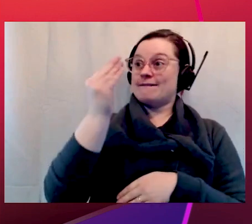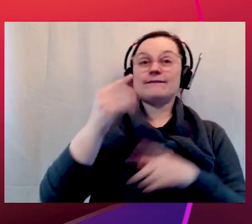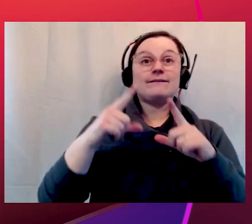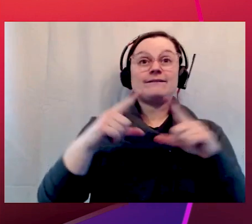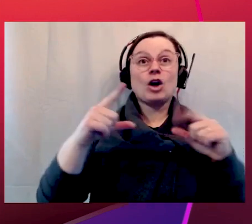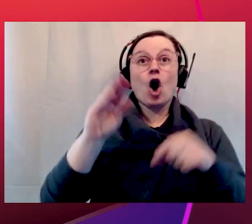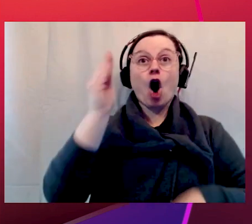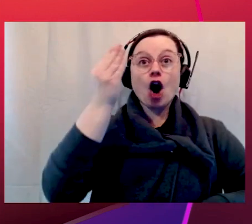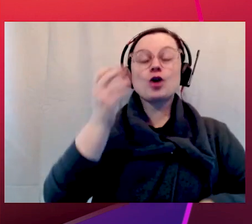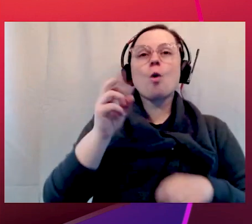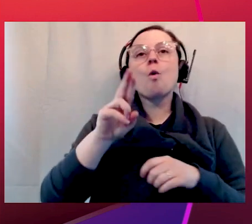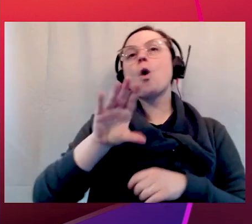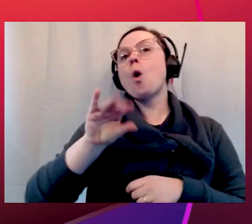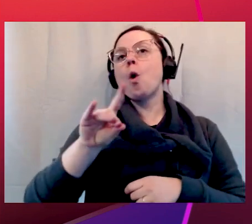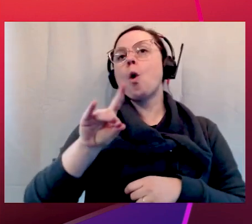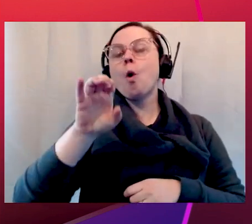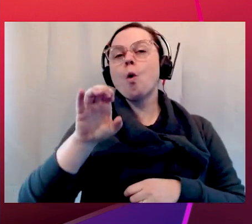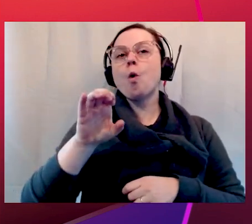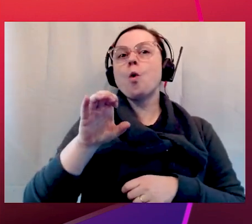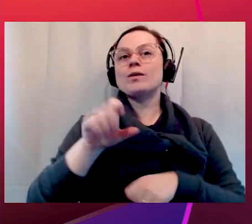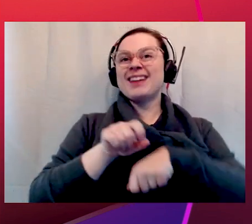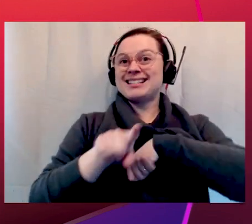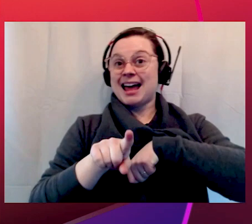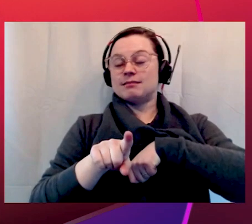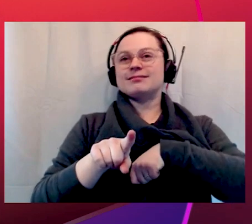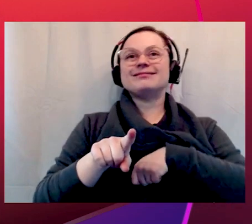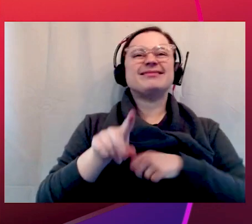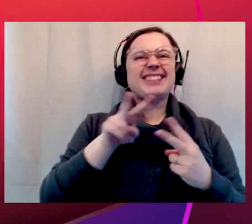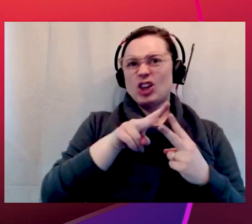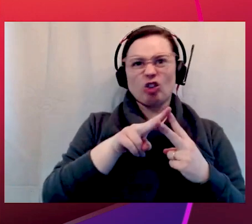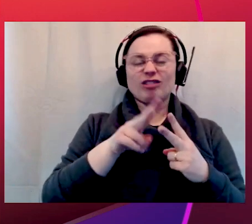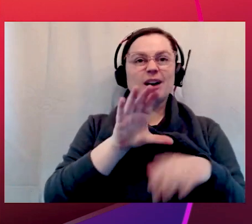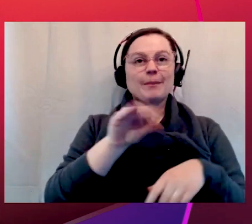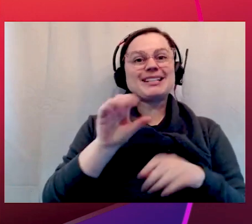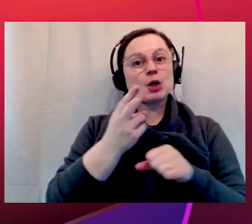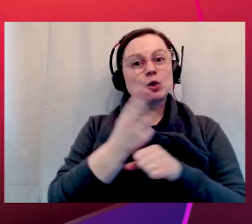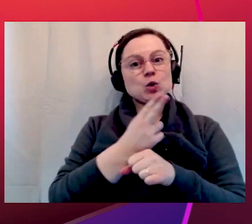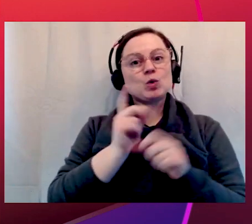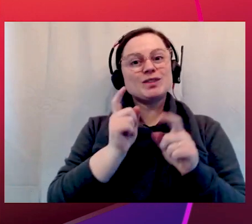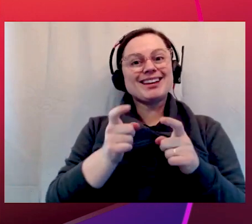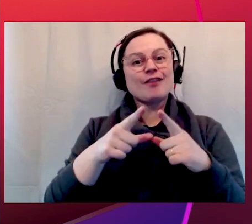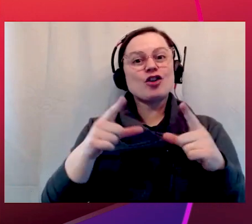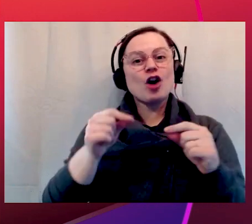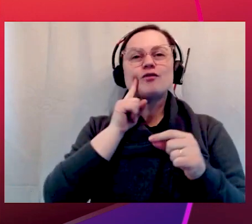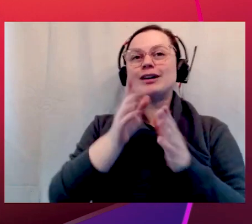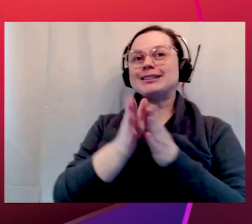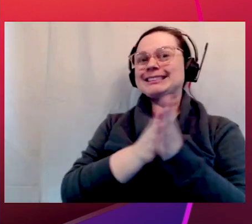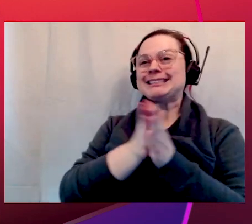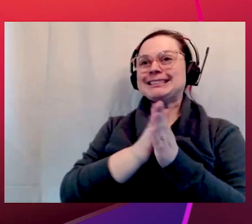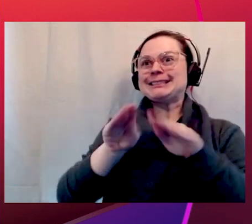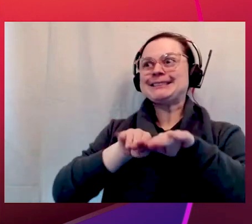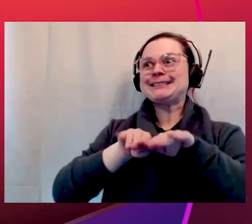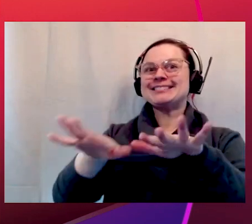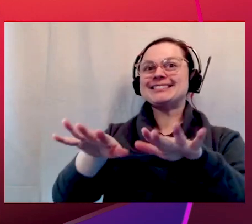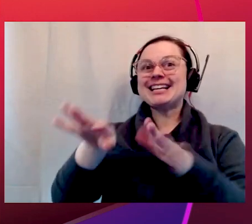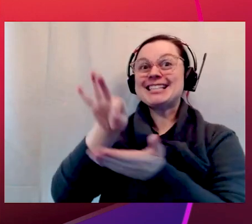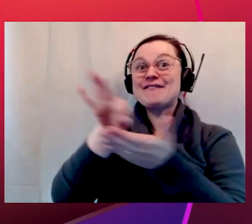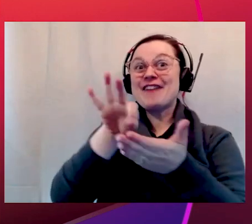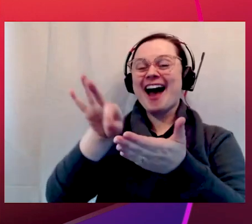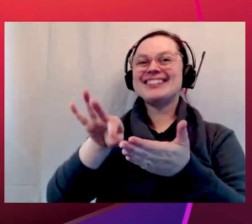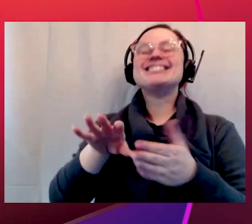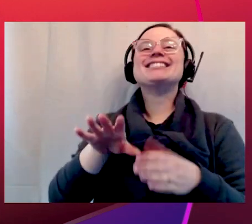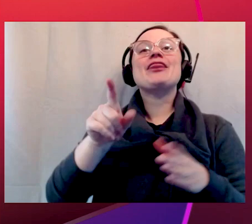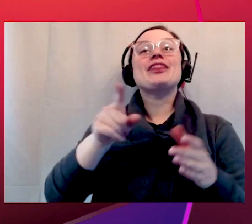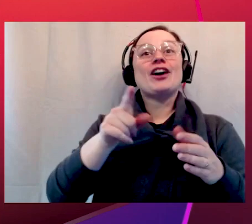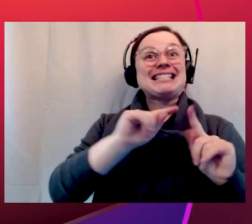card code, companies have the ability to leverage the gift card as a way to incentivize, you know, their sales team or that end customer. And then also the beauty